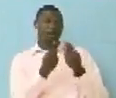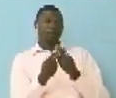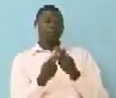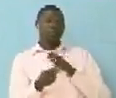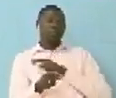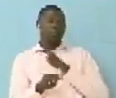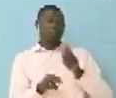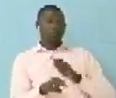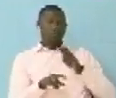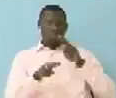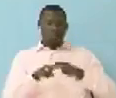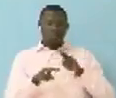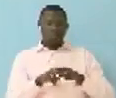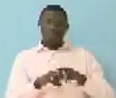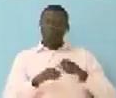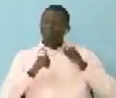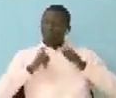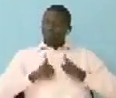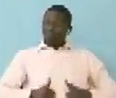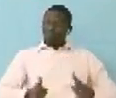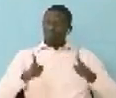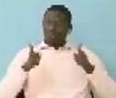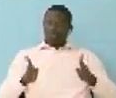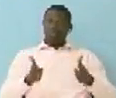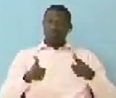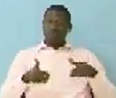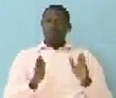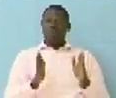we seated him comfortably.